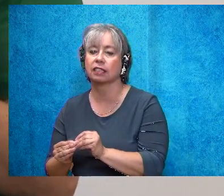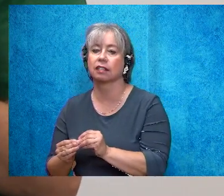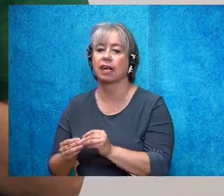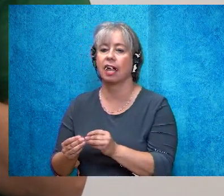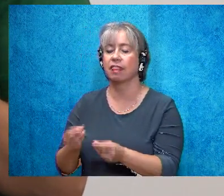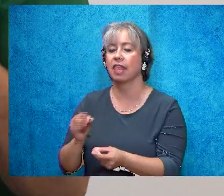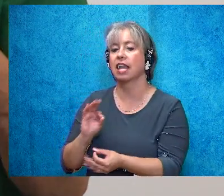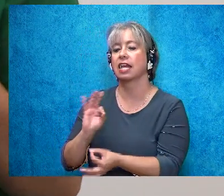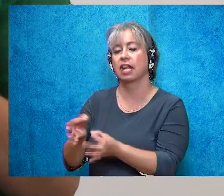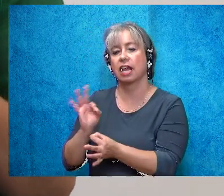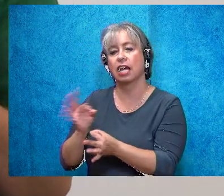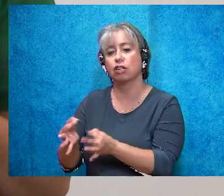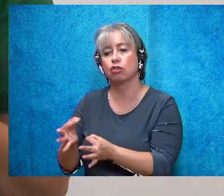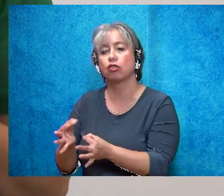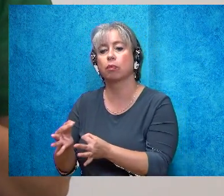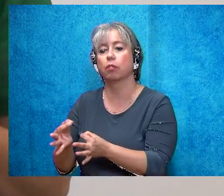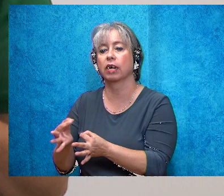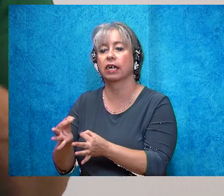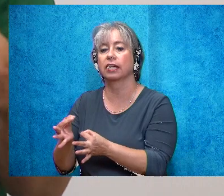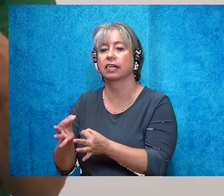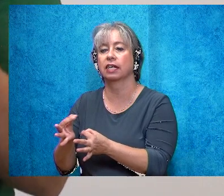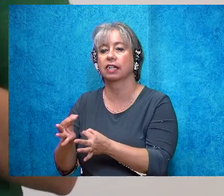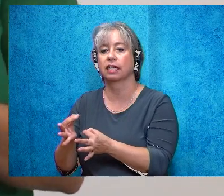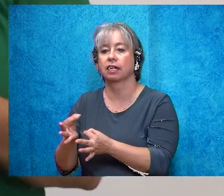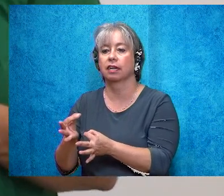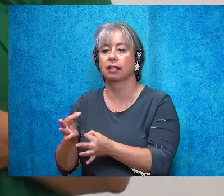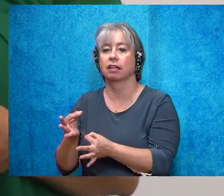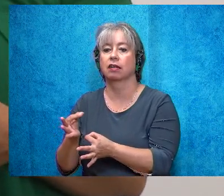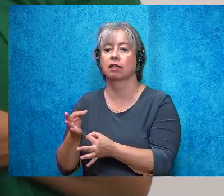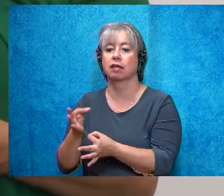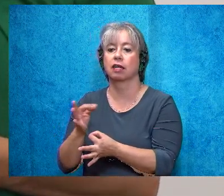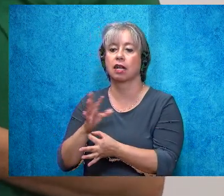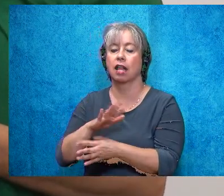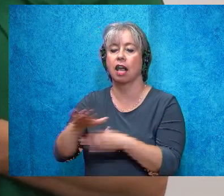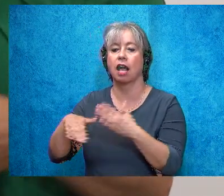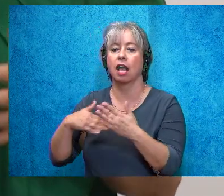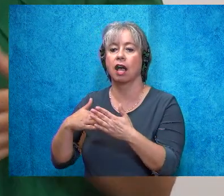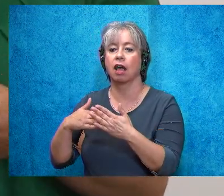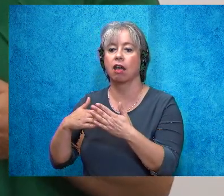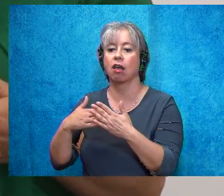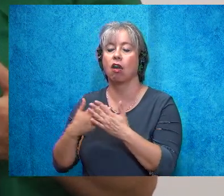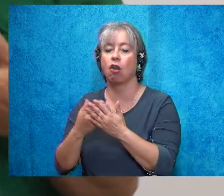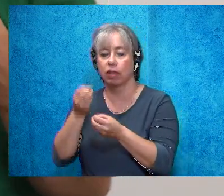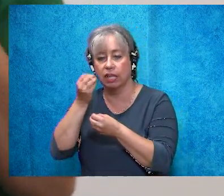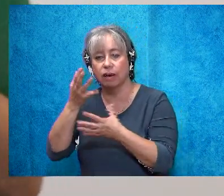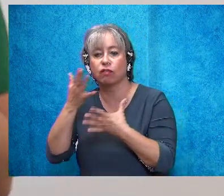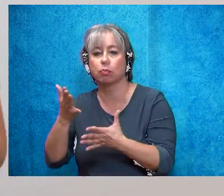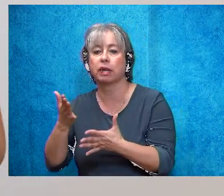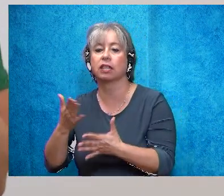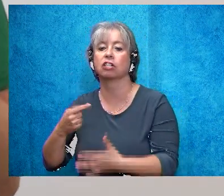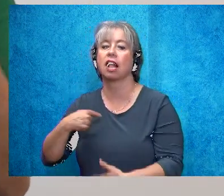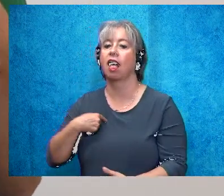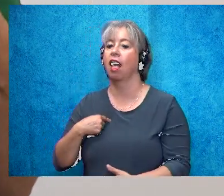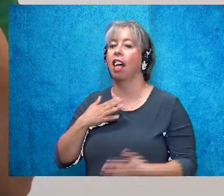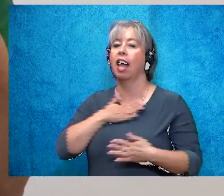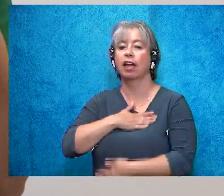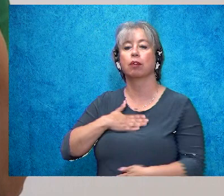some of our data, maybe even make a graph. So I really appreciate you having me today. It is